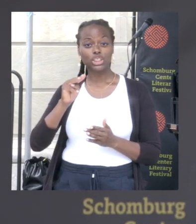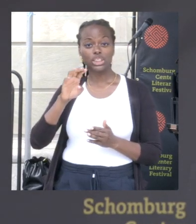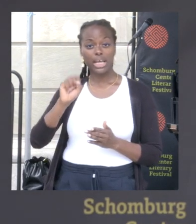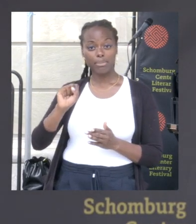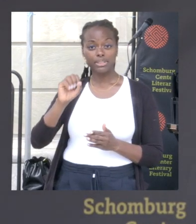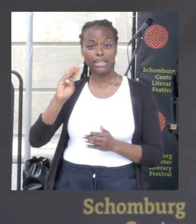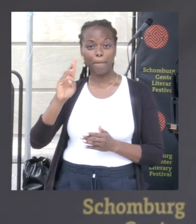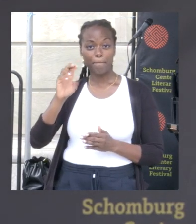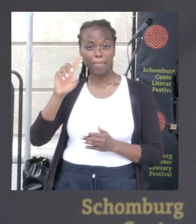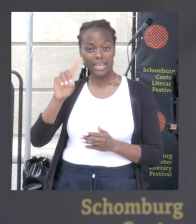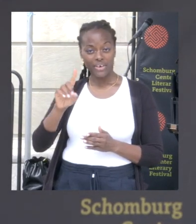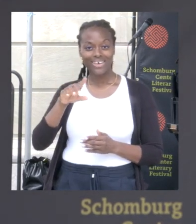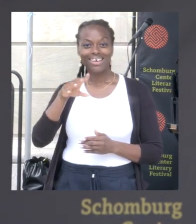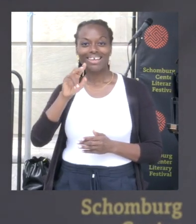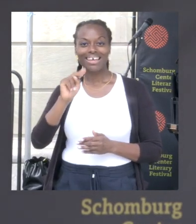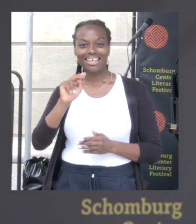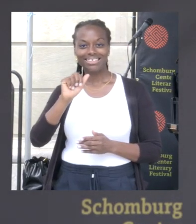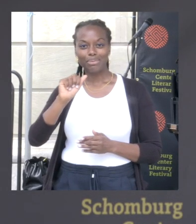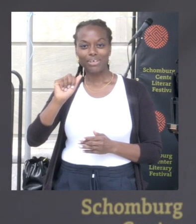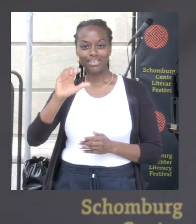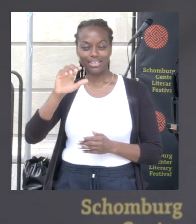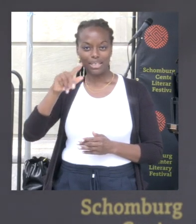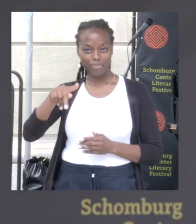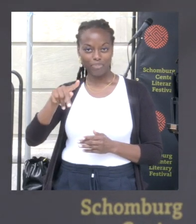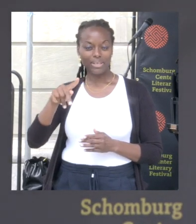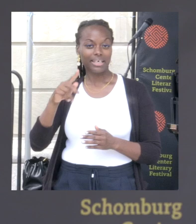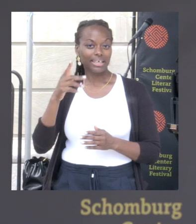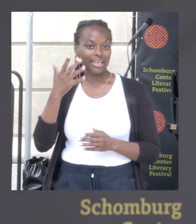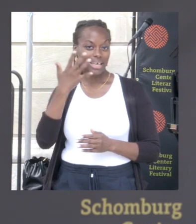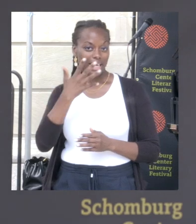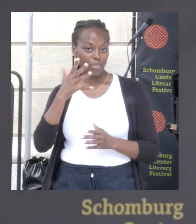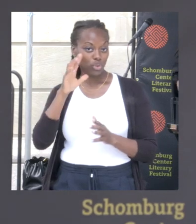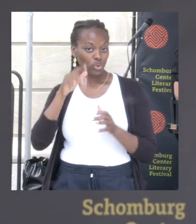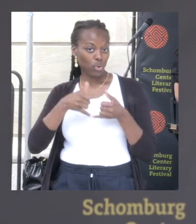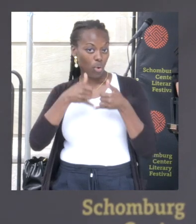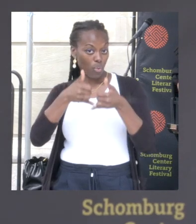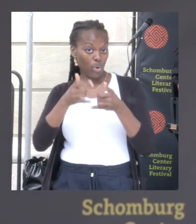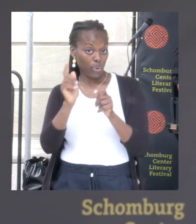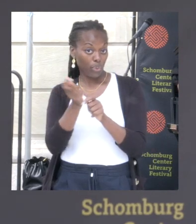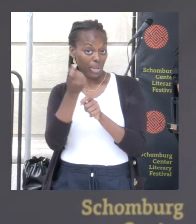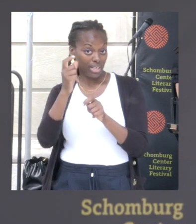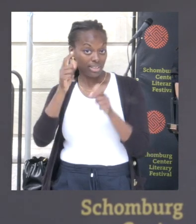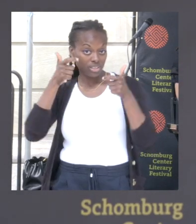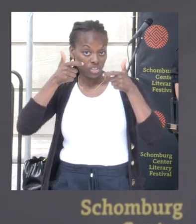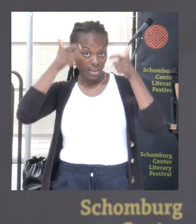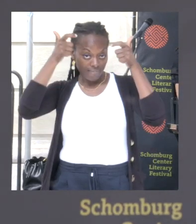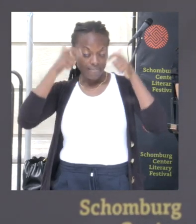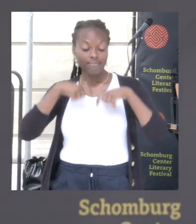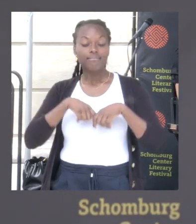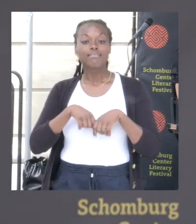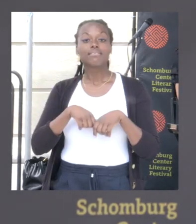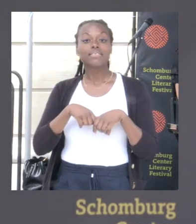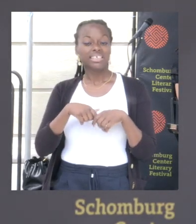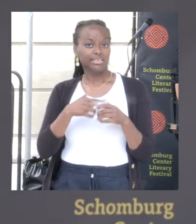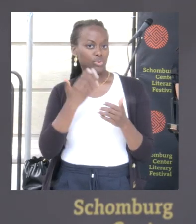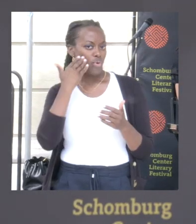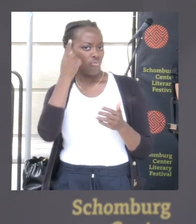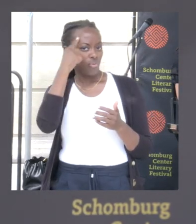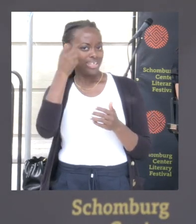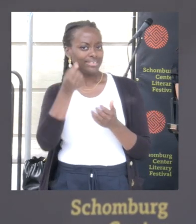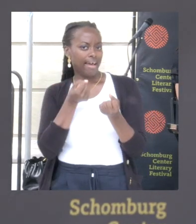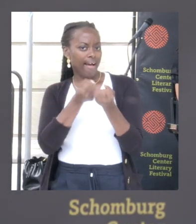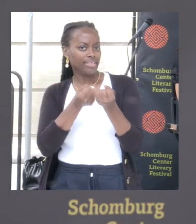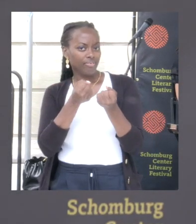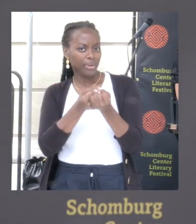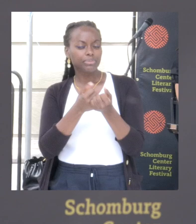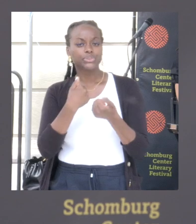and author of renown, and is renowned for his activism to create a healthy, just, and sustainable food system. He is the